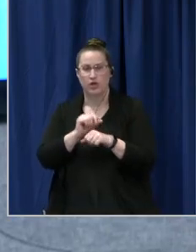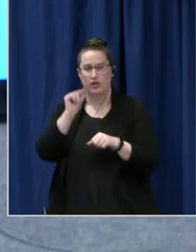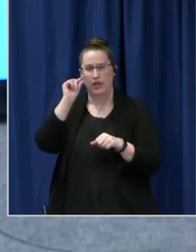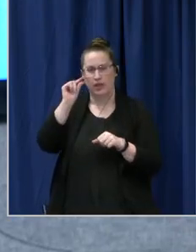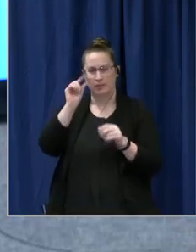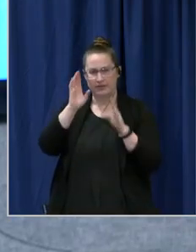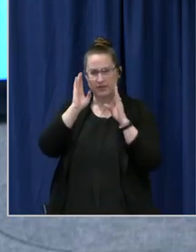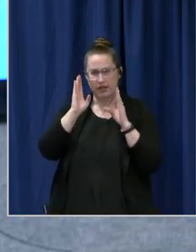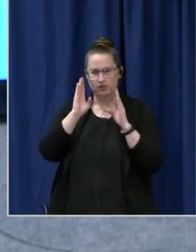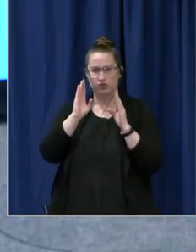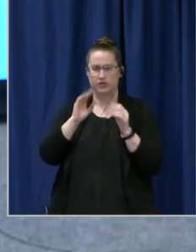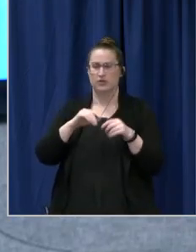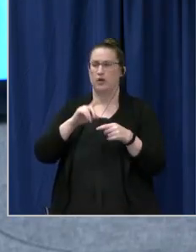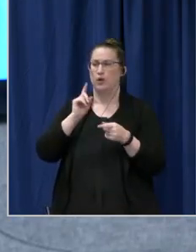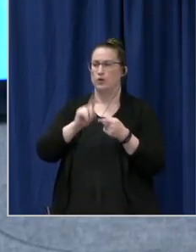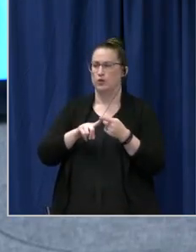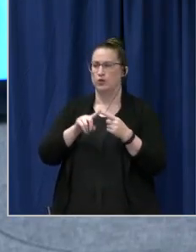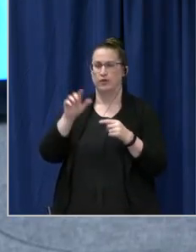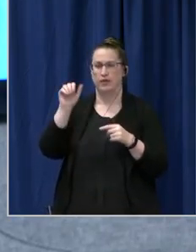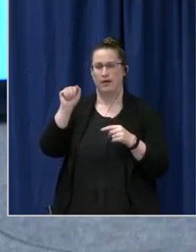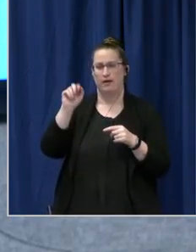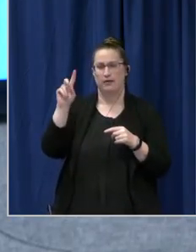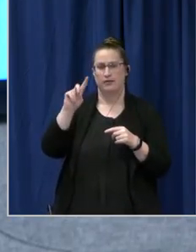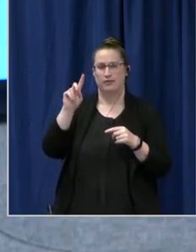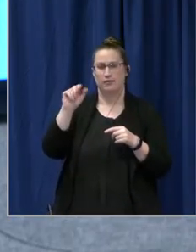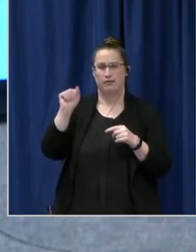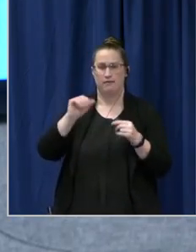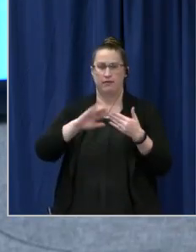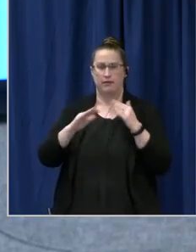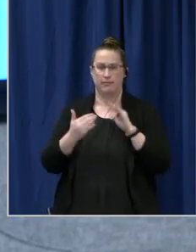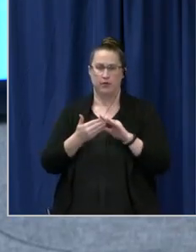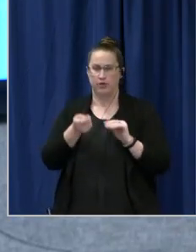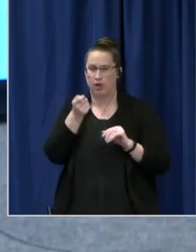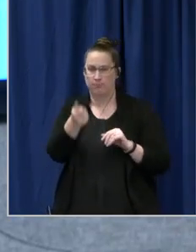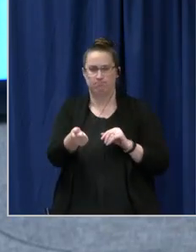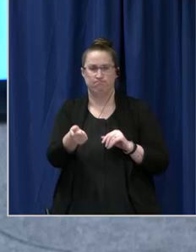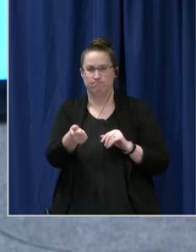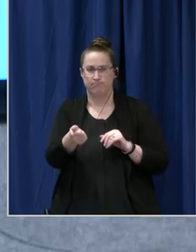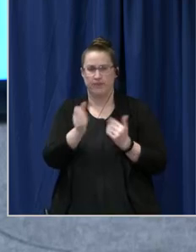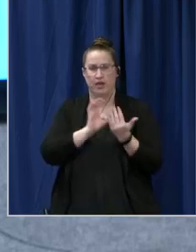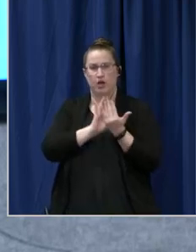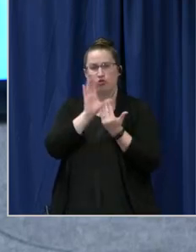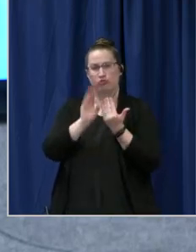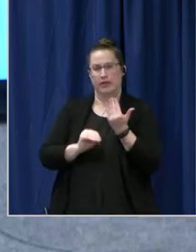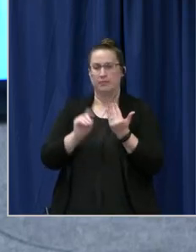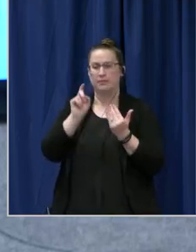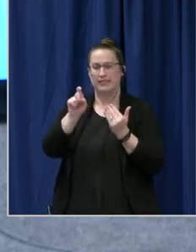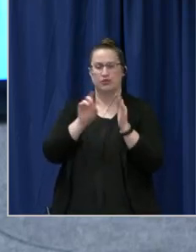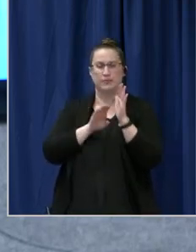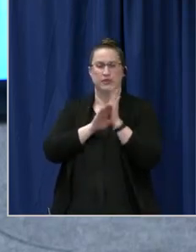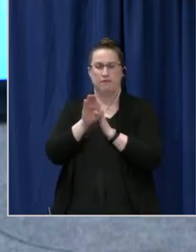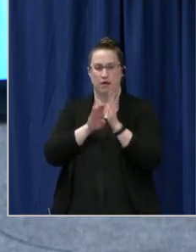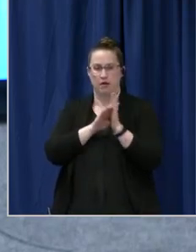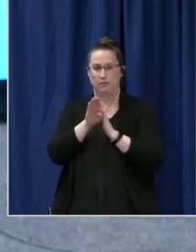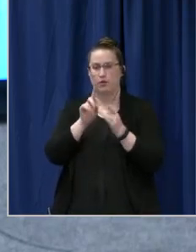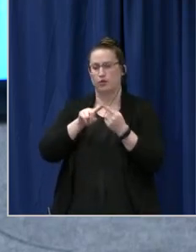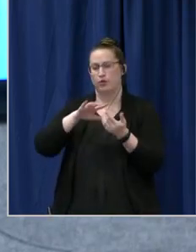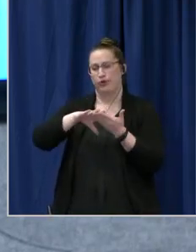paid to the needs of the ADA community. And curriculums need to be developed in